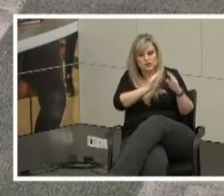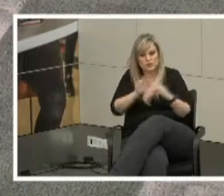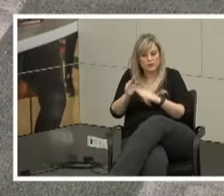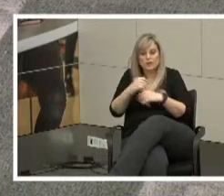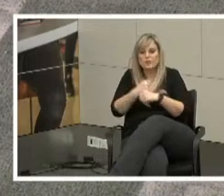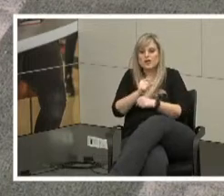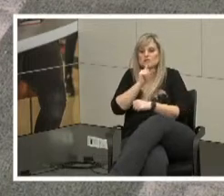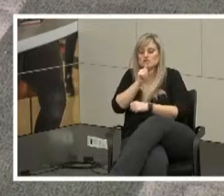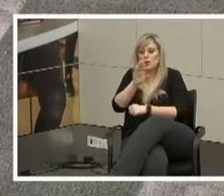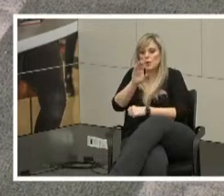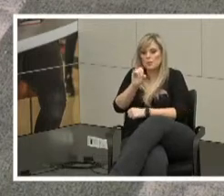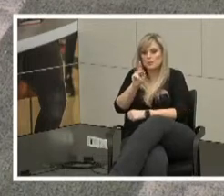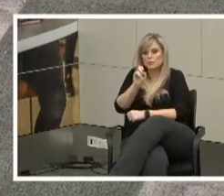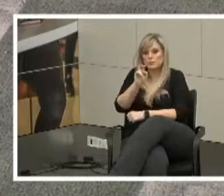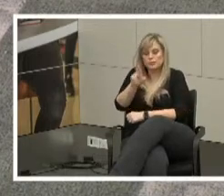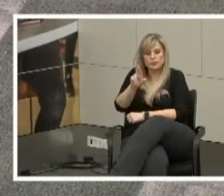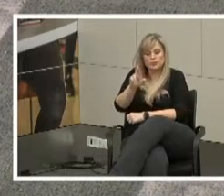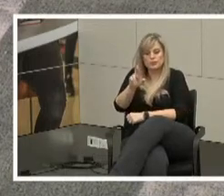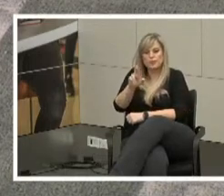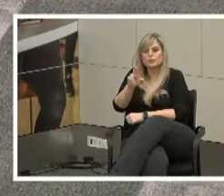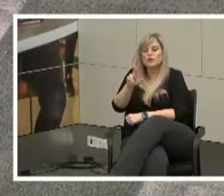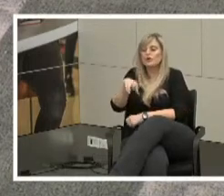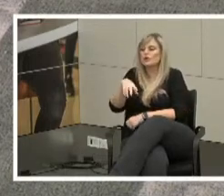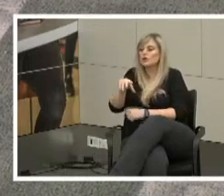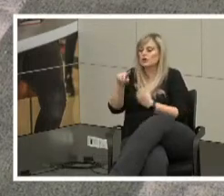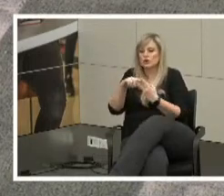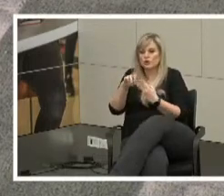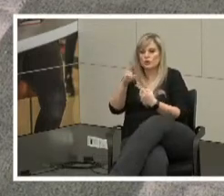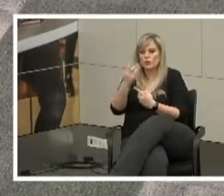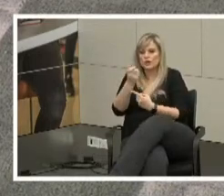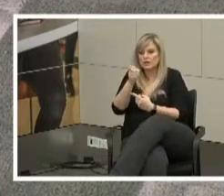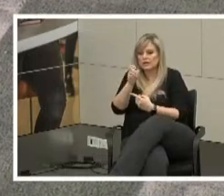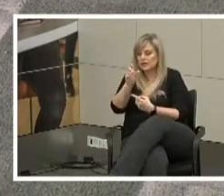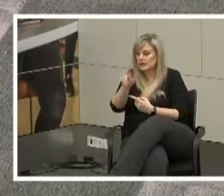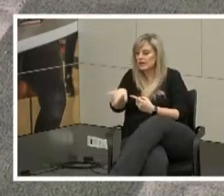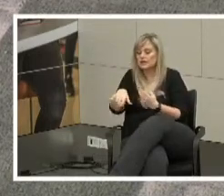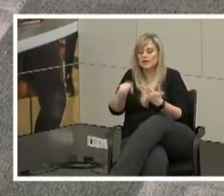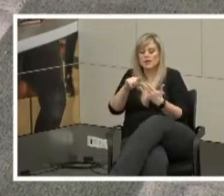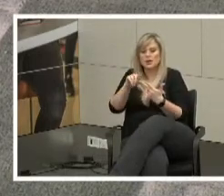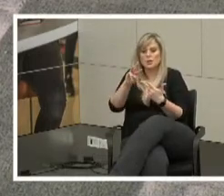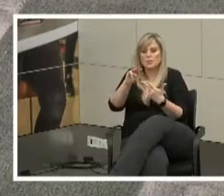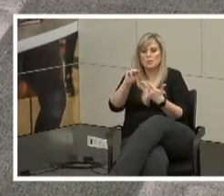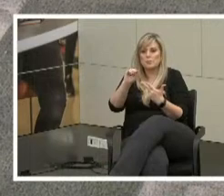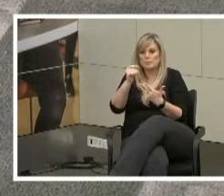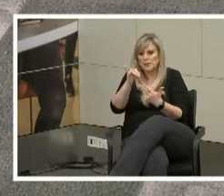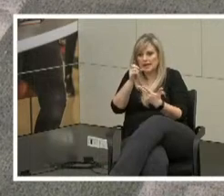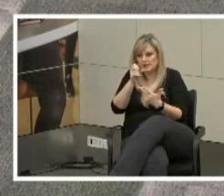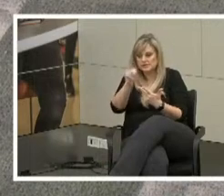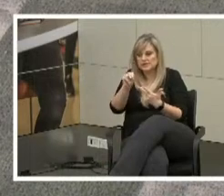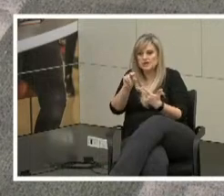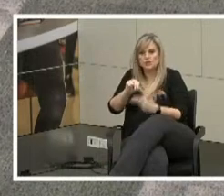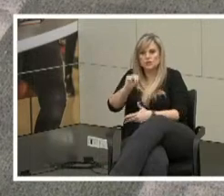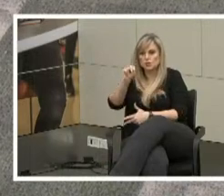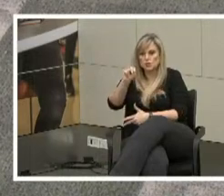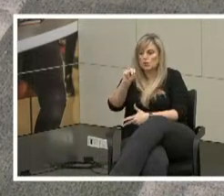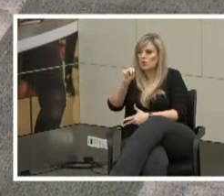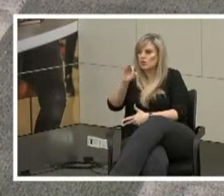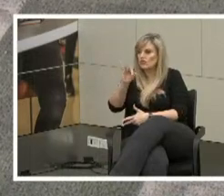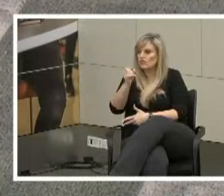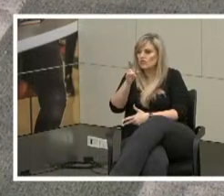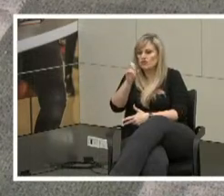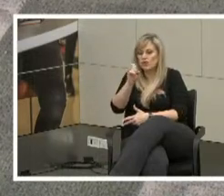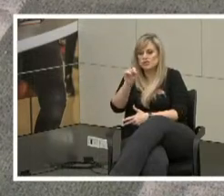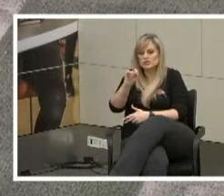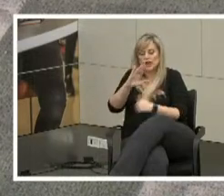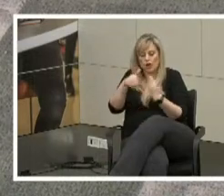Washington cashmere weatley North Forest Worthing Madison North Forest all these schools are put on